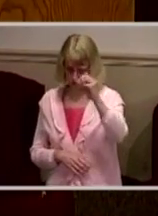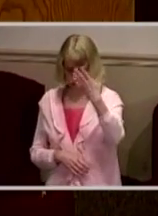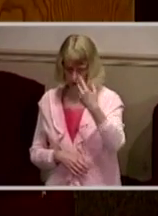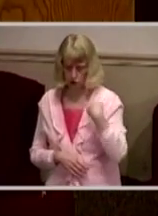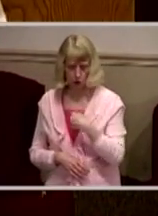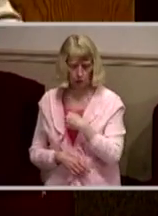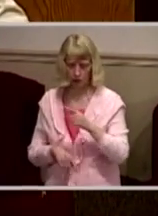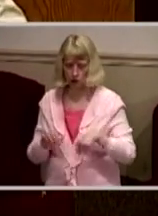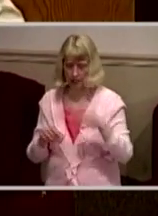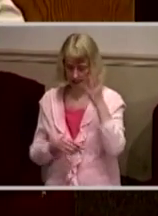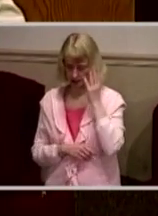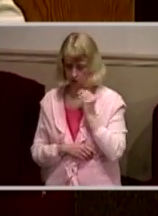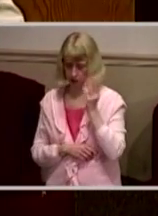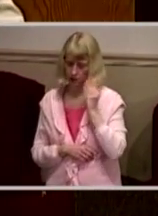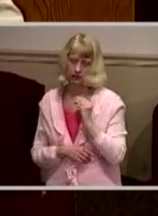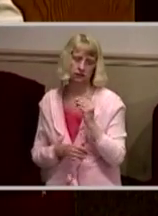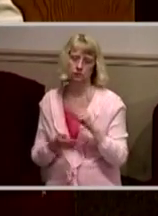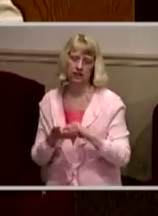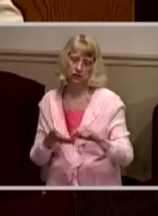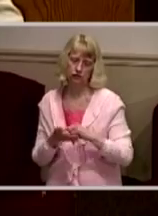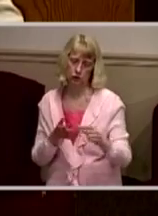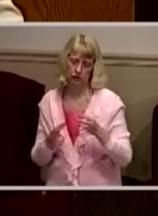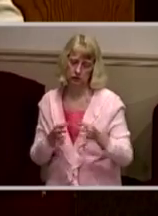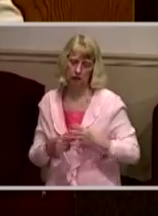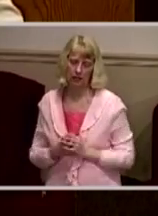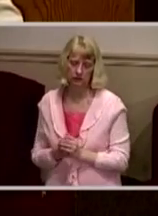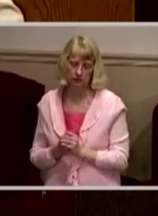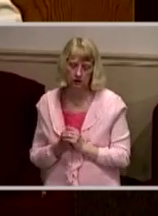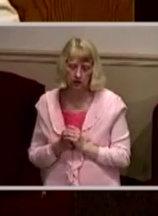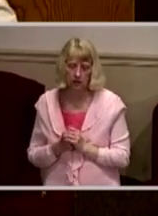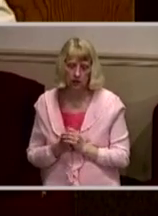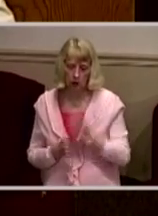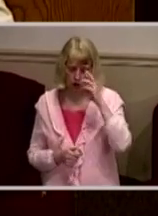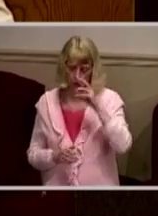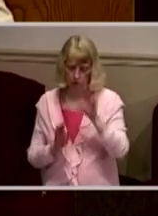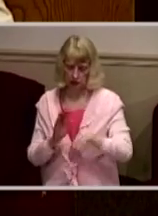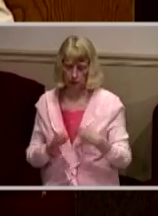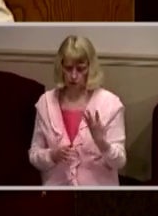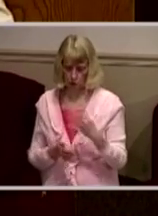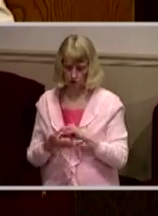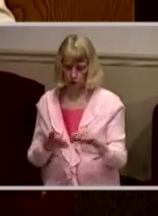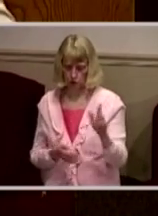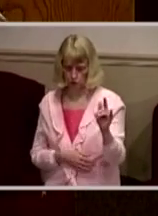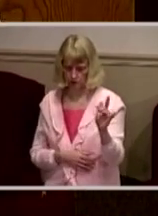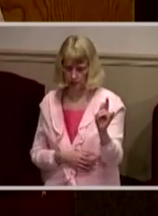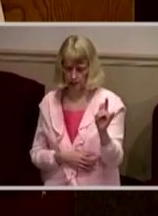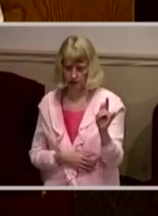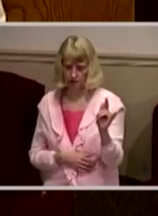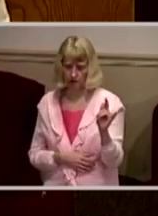not experience what this text tells us. Romans chapter 4,